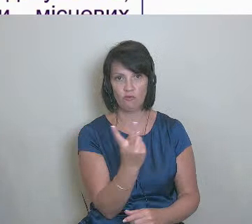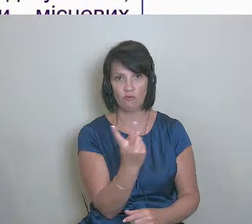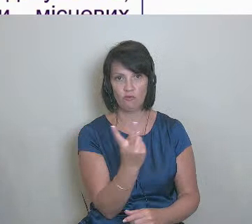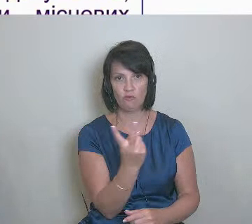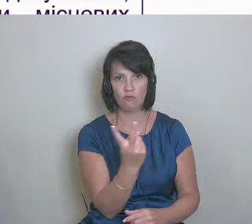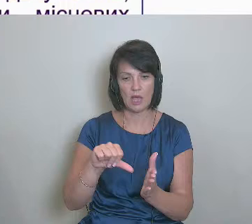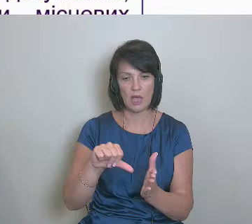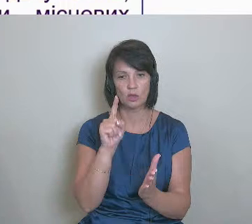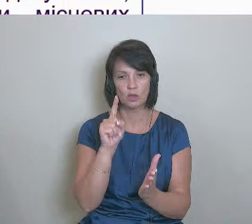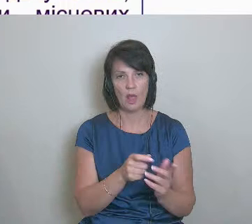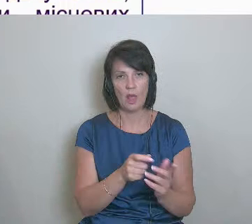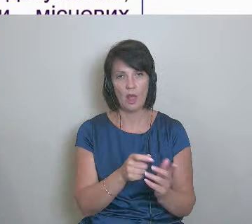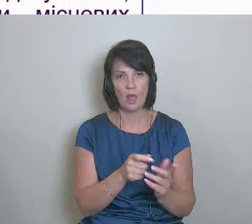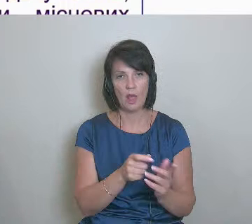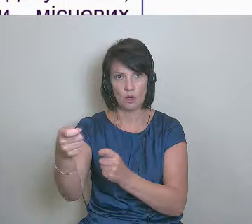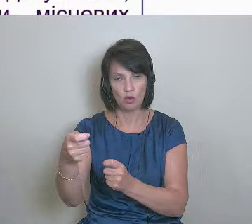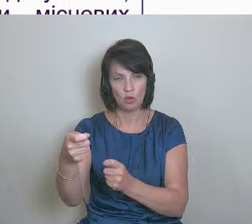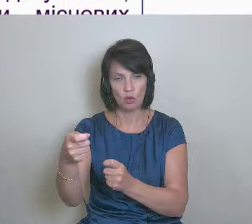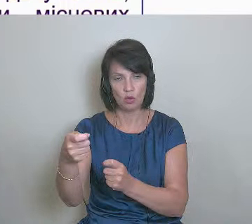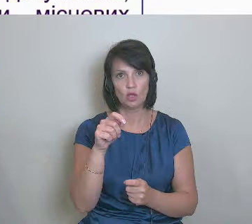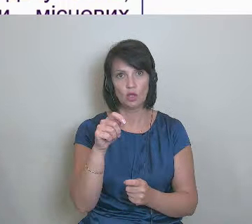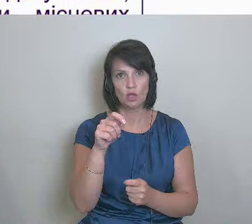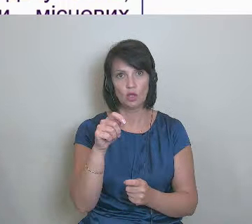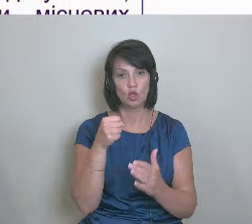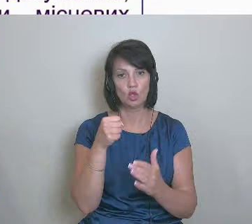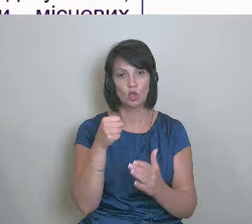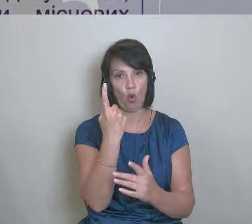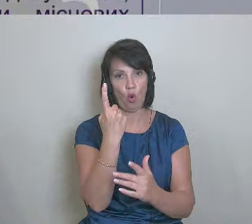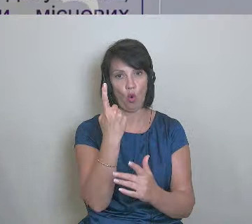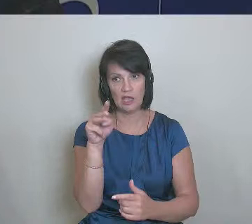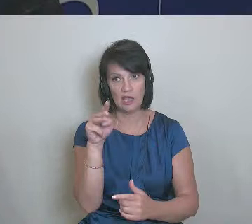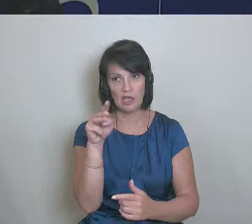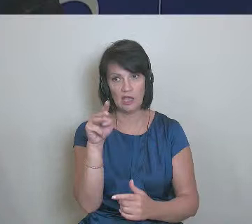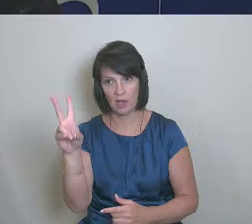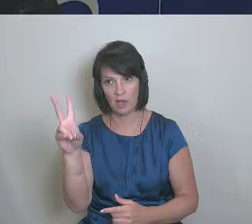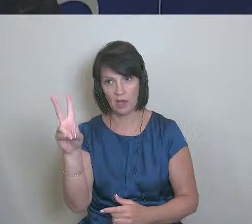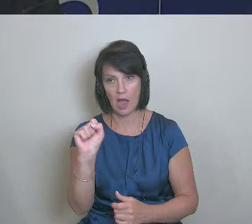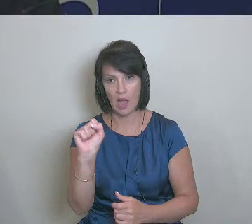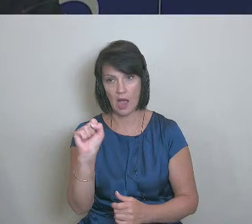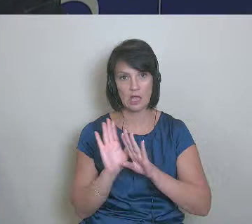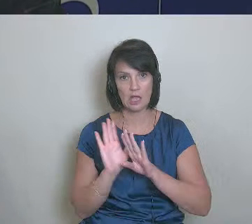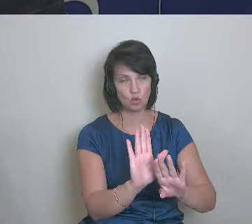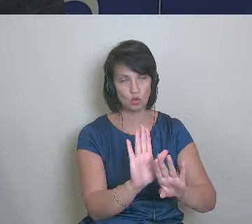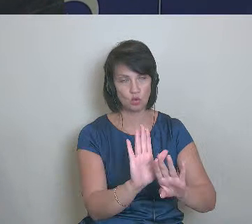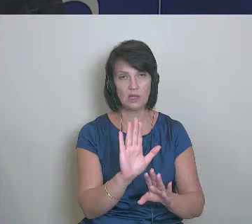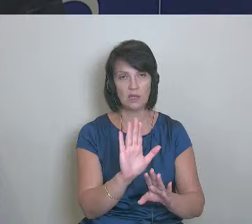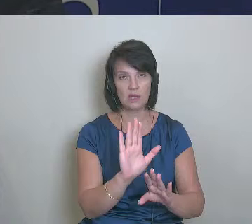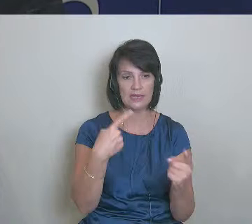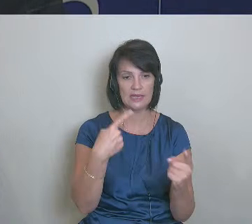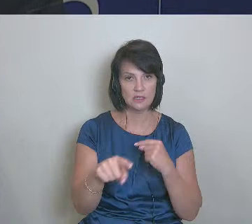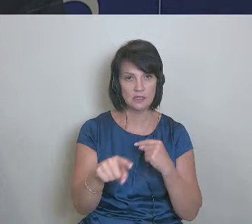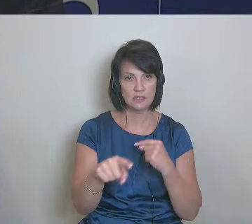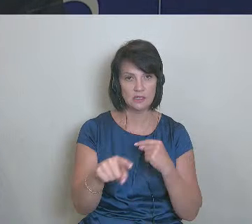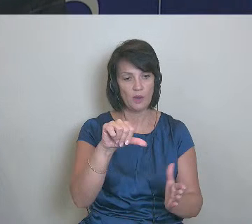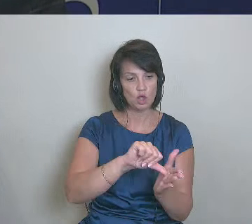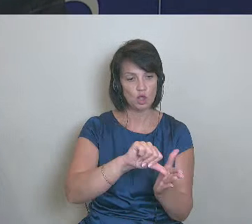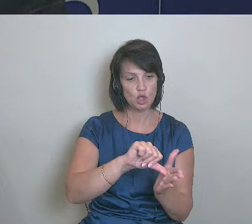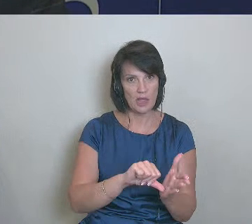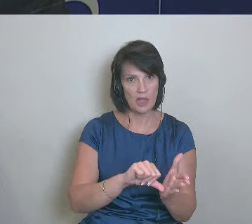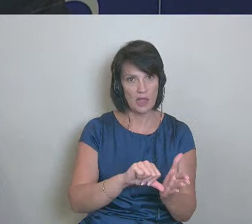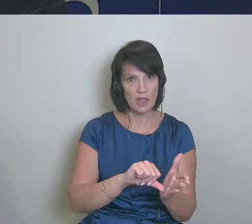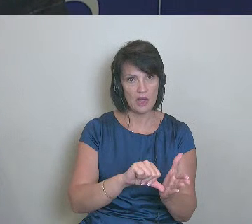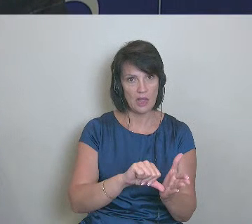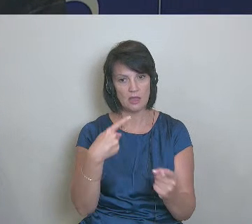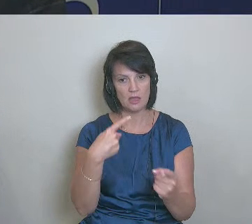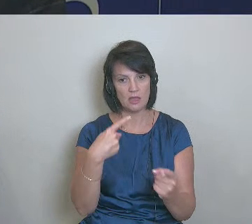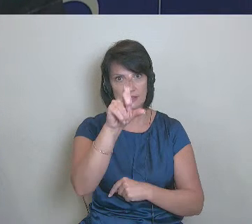composition. The head with the two members have to transport to one TEC all the documents, and the deputy with other two